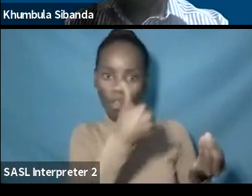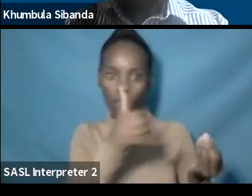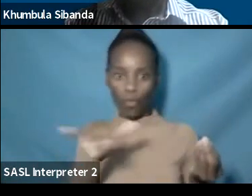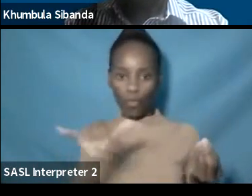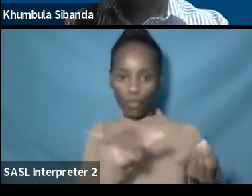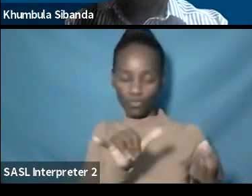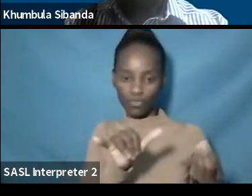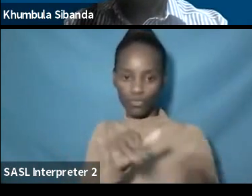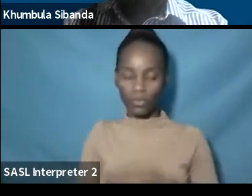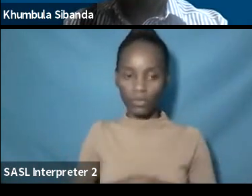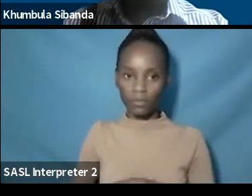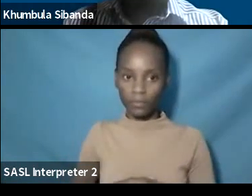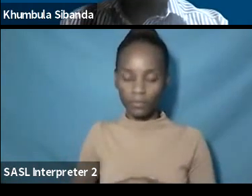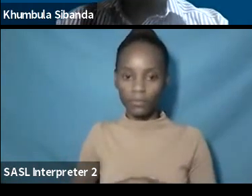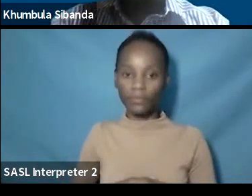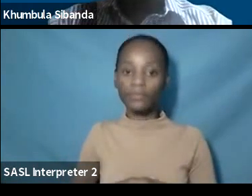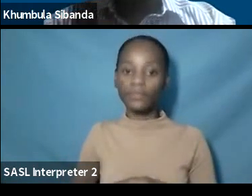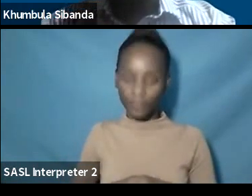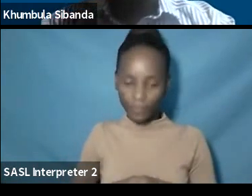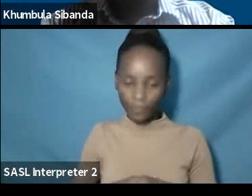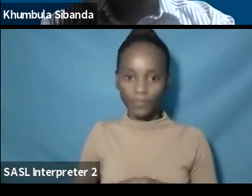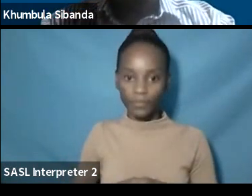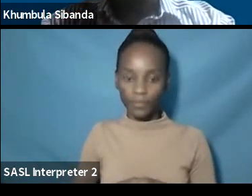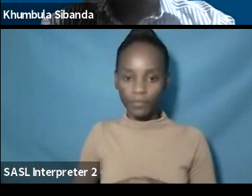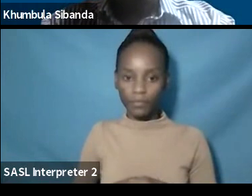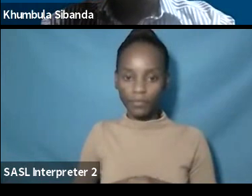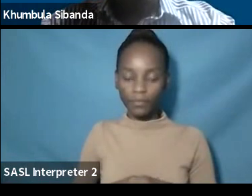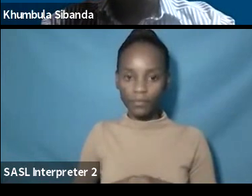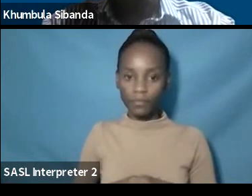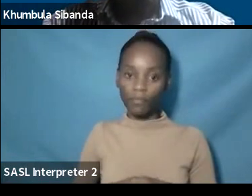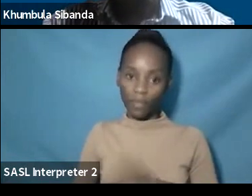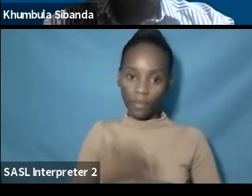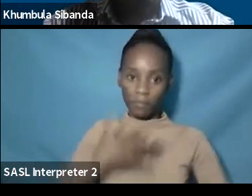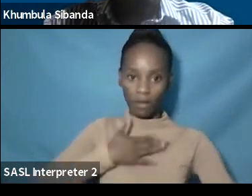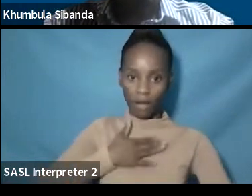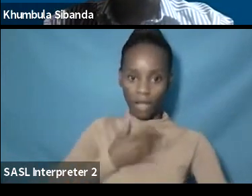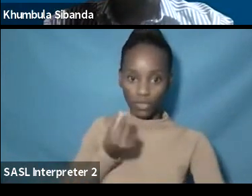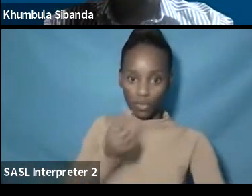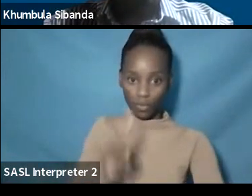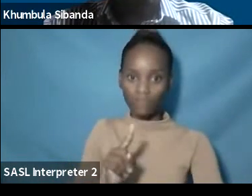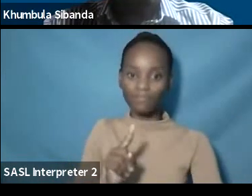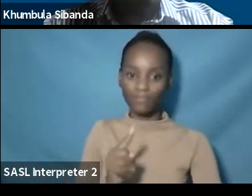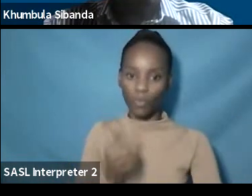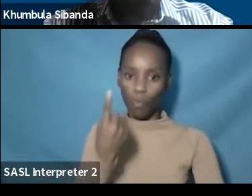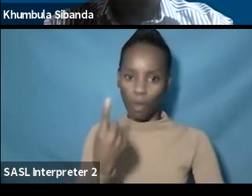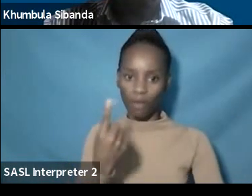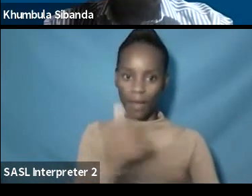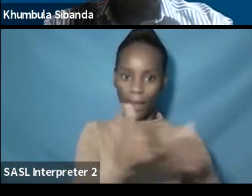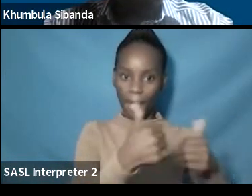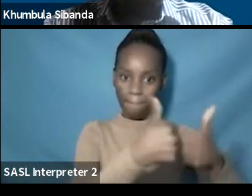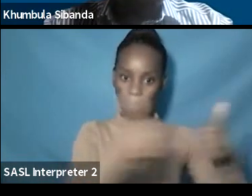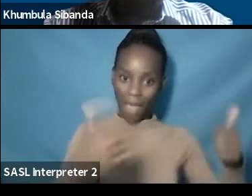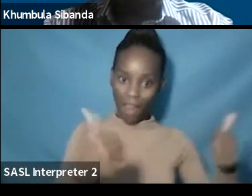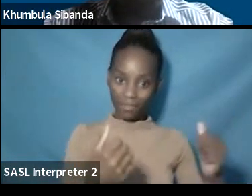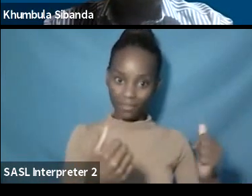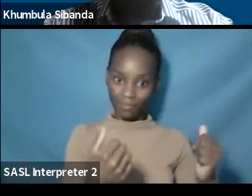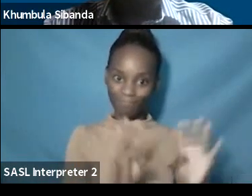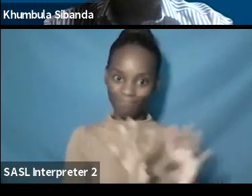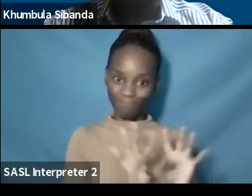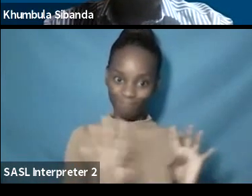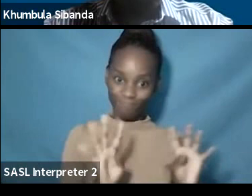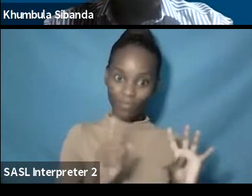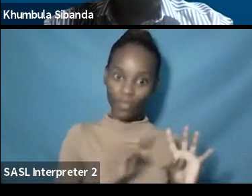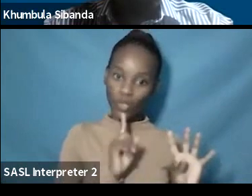While we are at it, I would like one of the panelists also to take the floor. There is